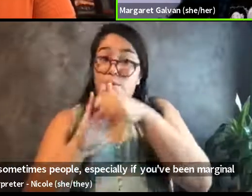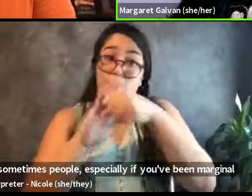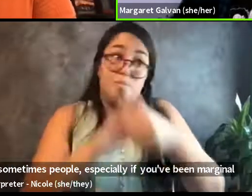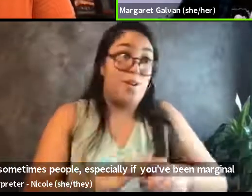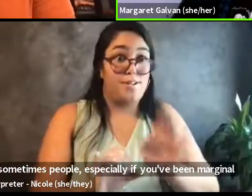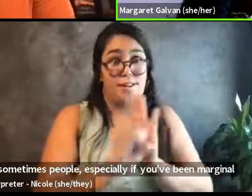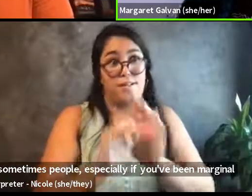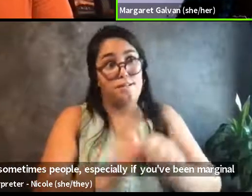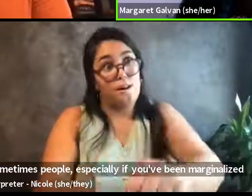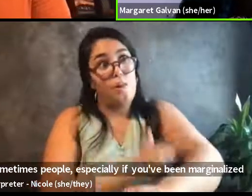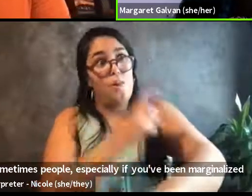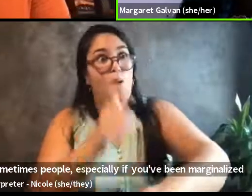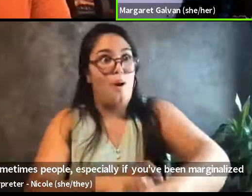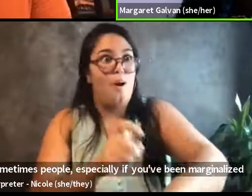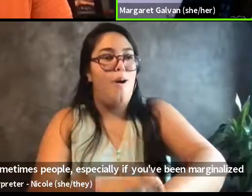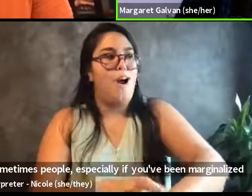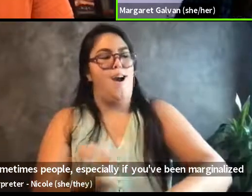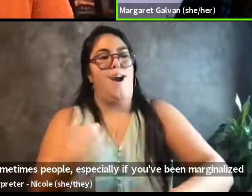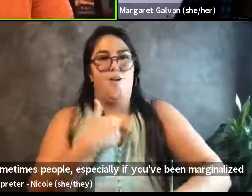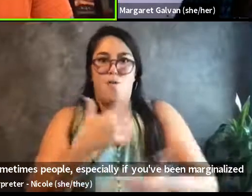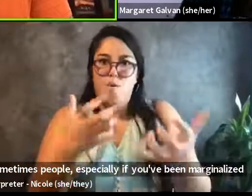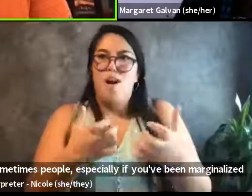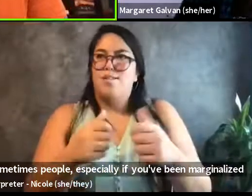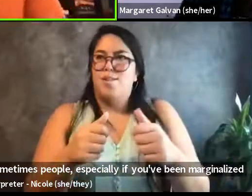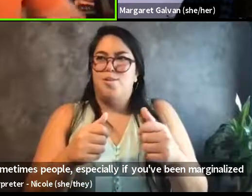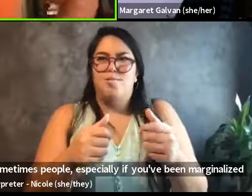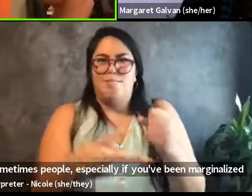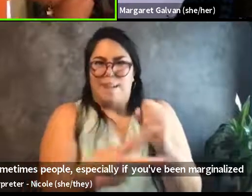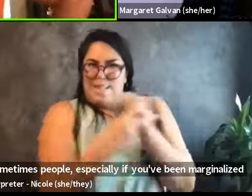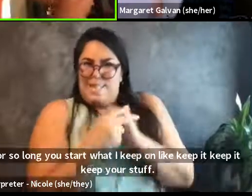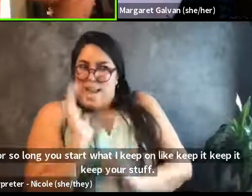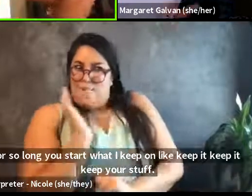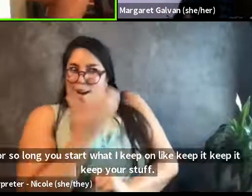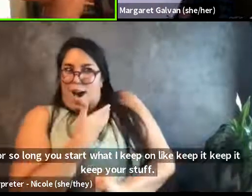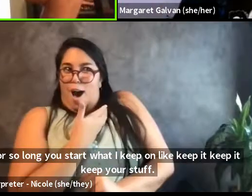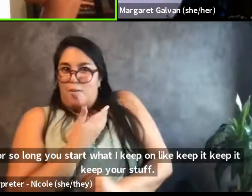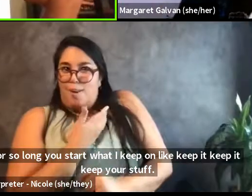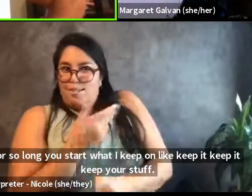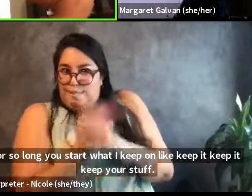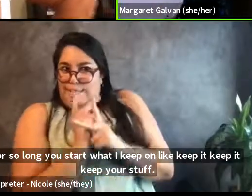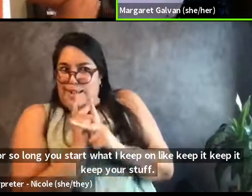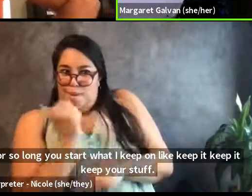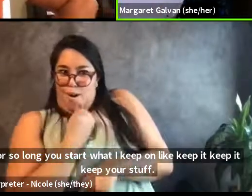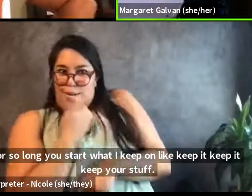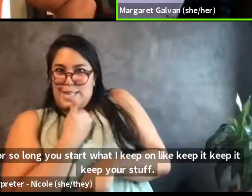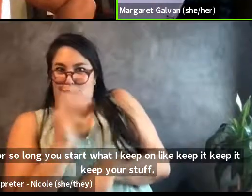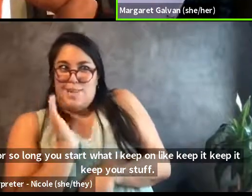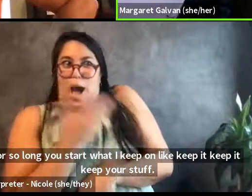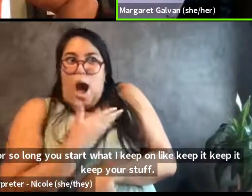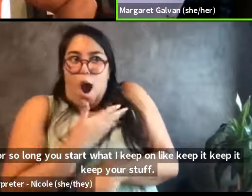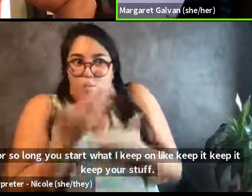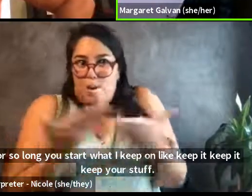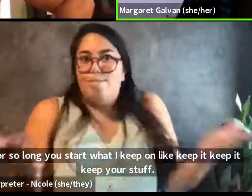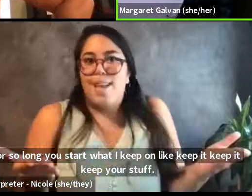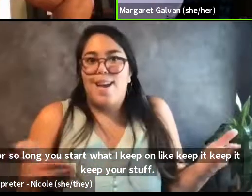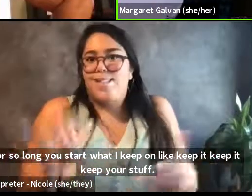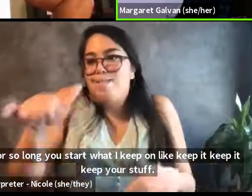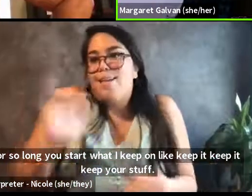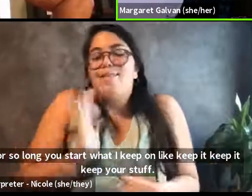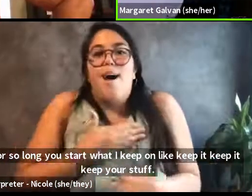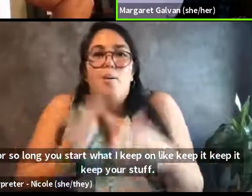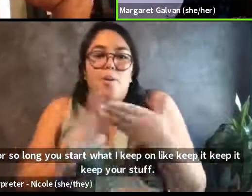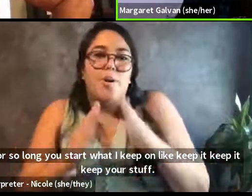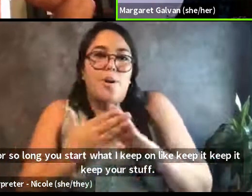on, like, keep, keep, keep your stuff. Um, right. Cause the stuff is the community, right? Like, that's the thing is the,